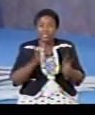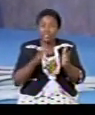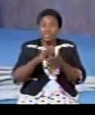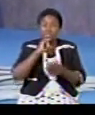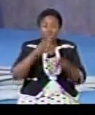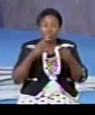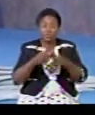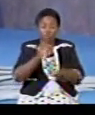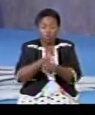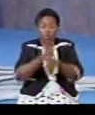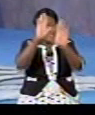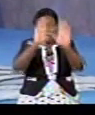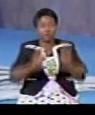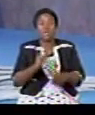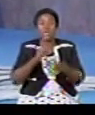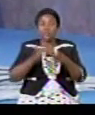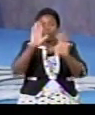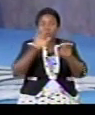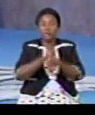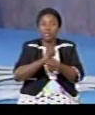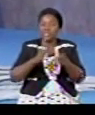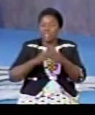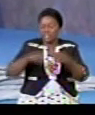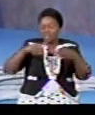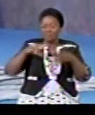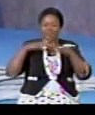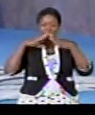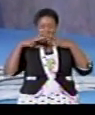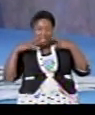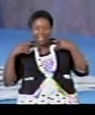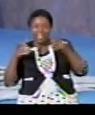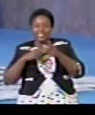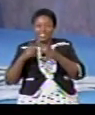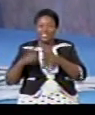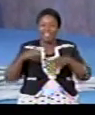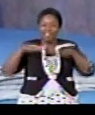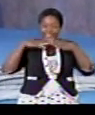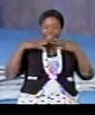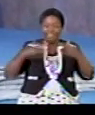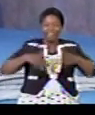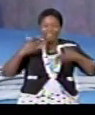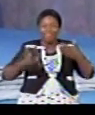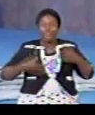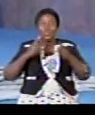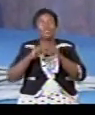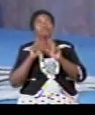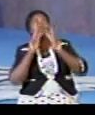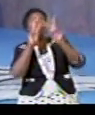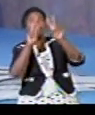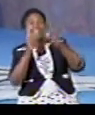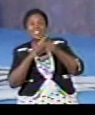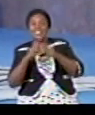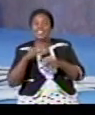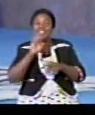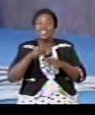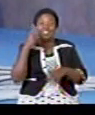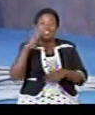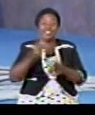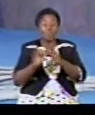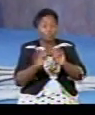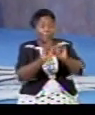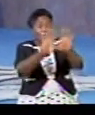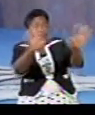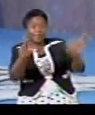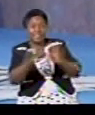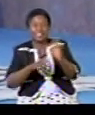going to work miracle, then he smiles, then he cheers up, he lifts up his eyes, and you can see the brightness that